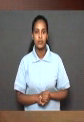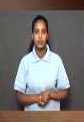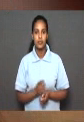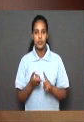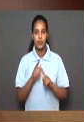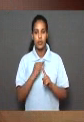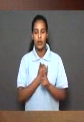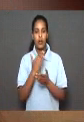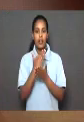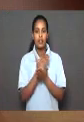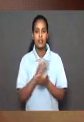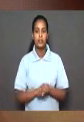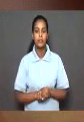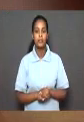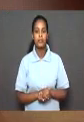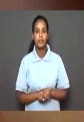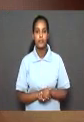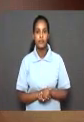Let's get back to our lesson.